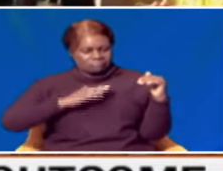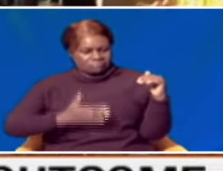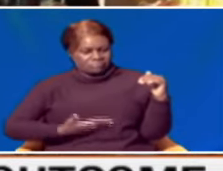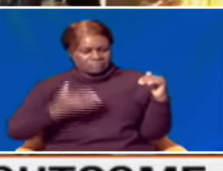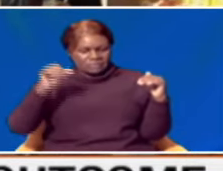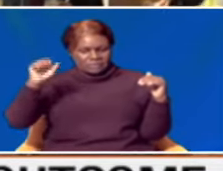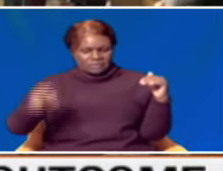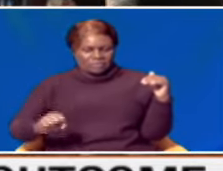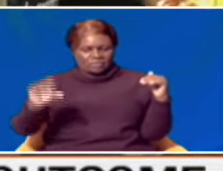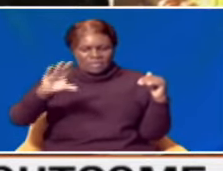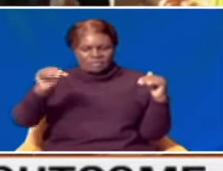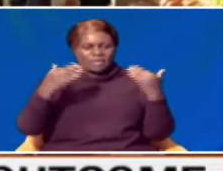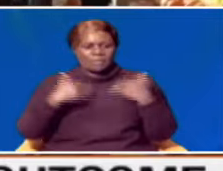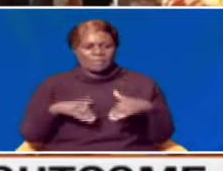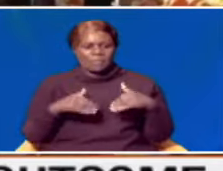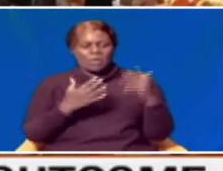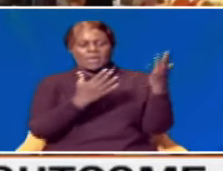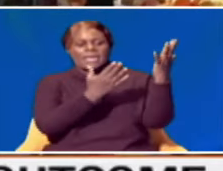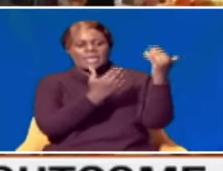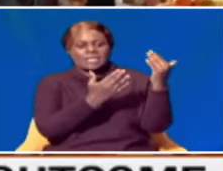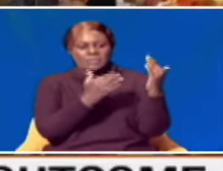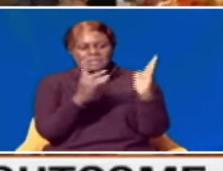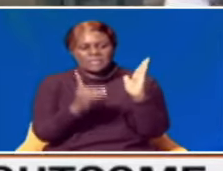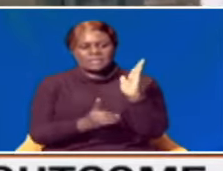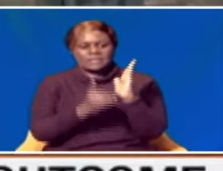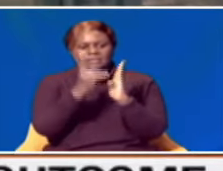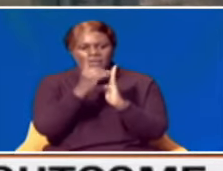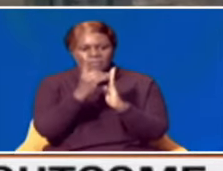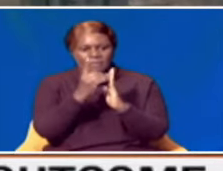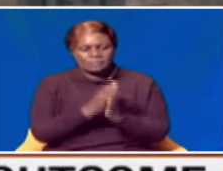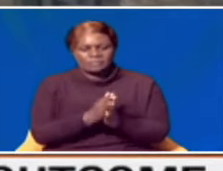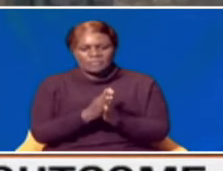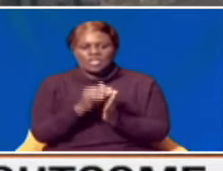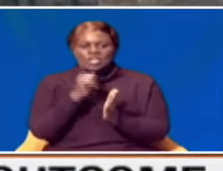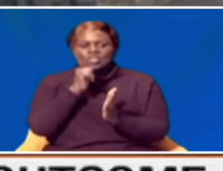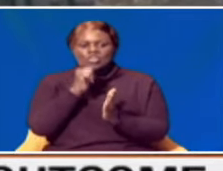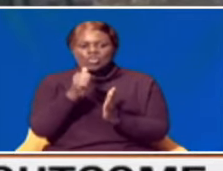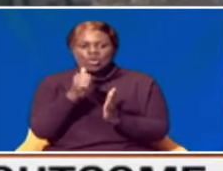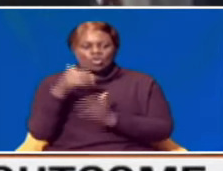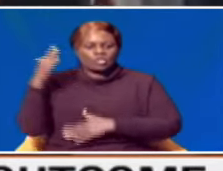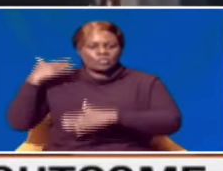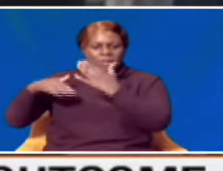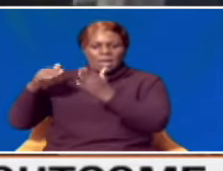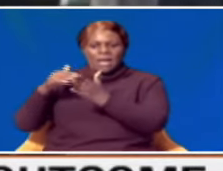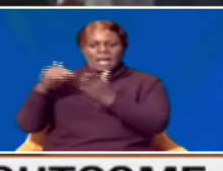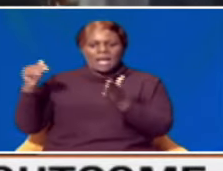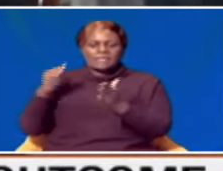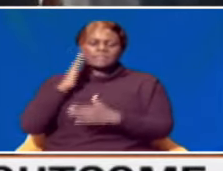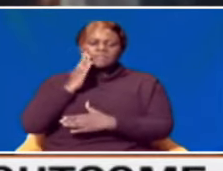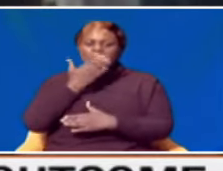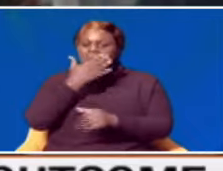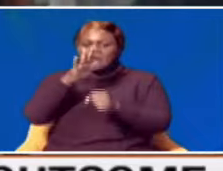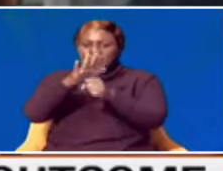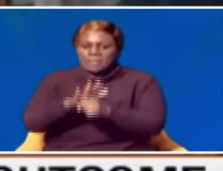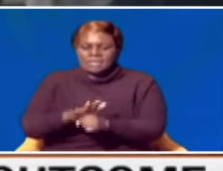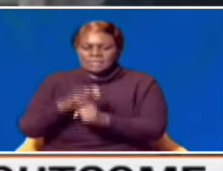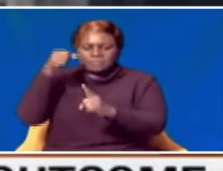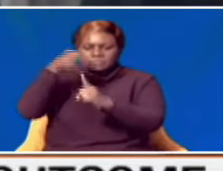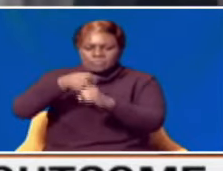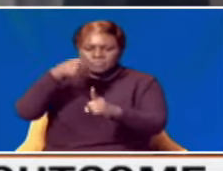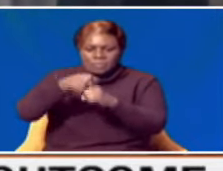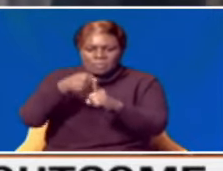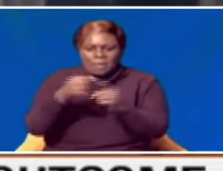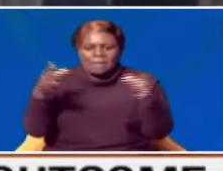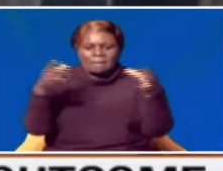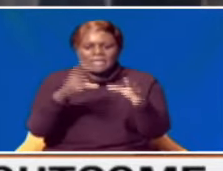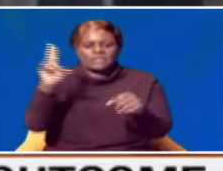South Africans who have been expecting development. Not the legacy of anti-apartheid activism that the party